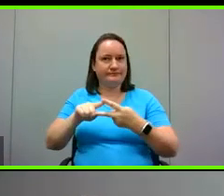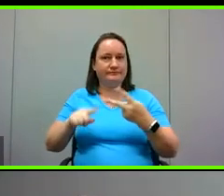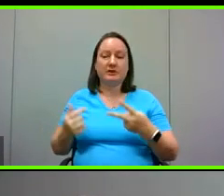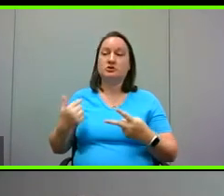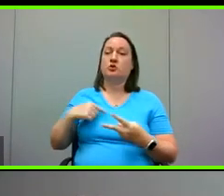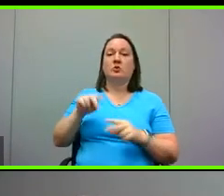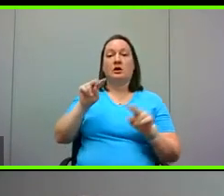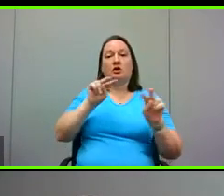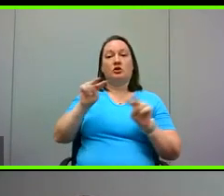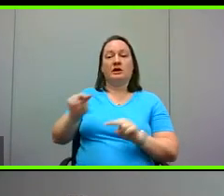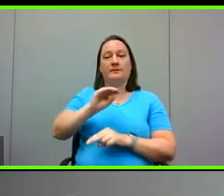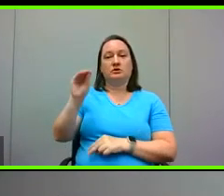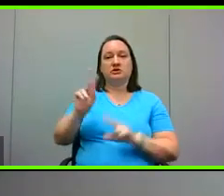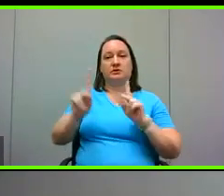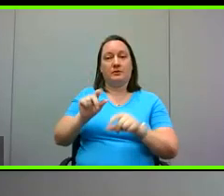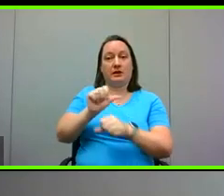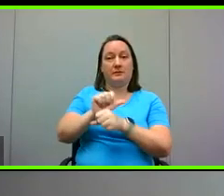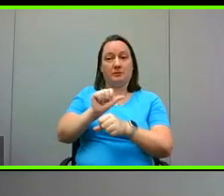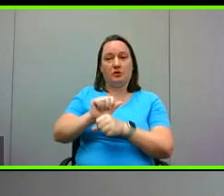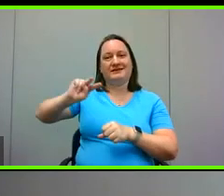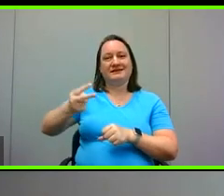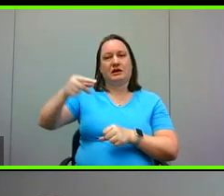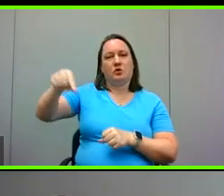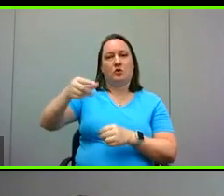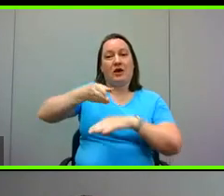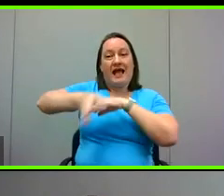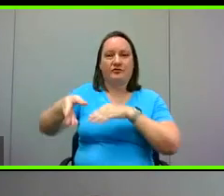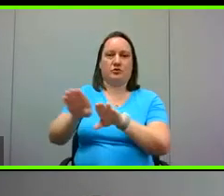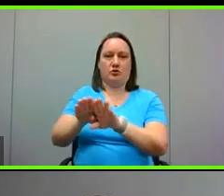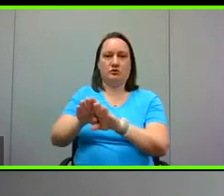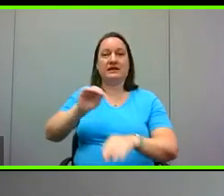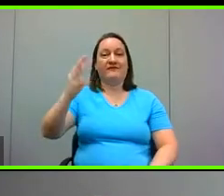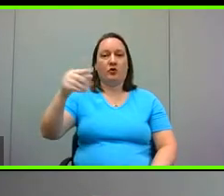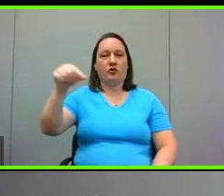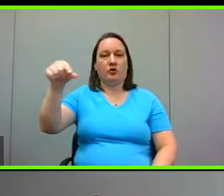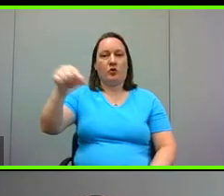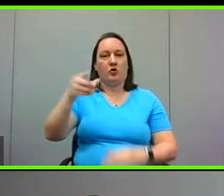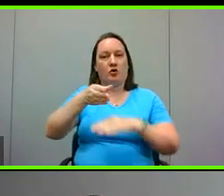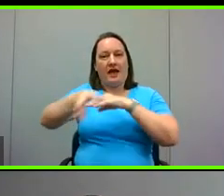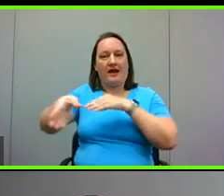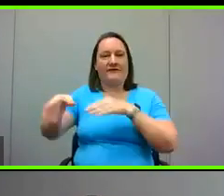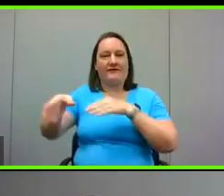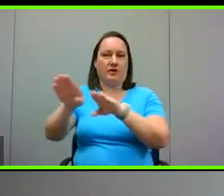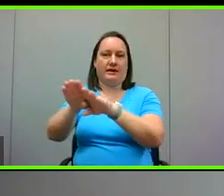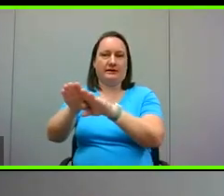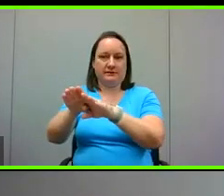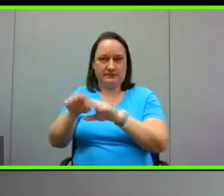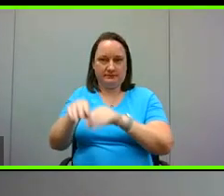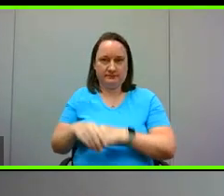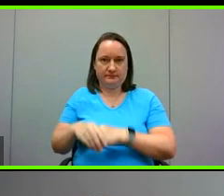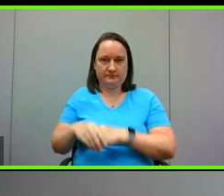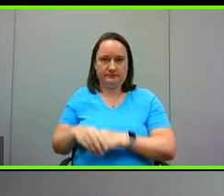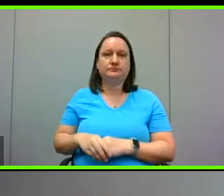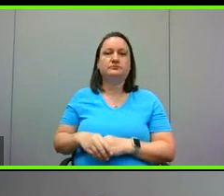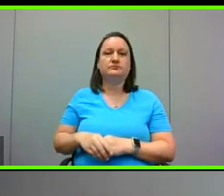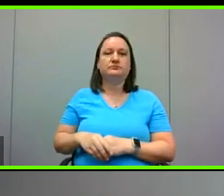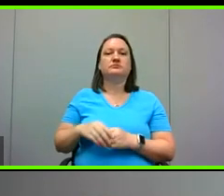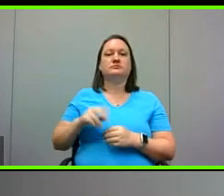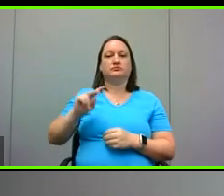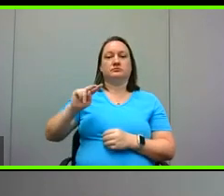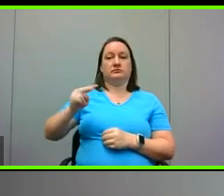exit, and those that are employed fourth quarter after exit. Our percentage has continued to